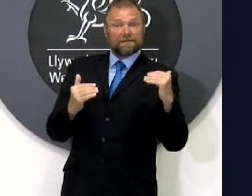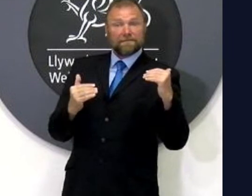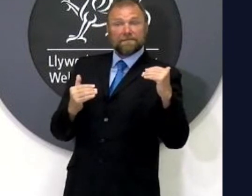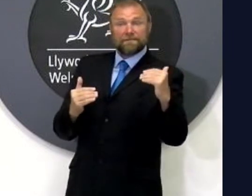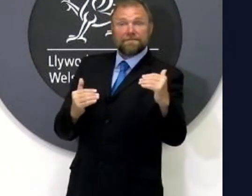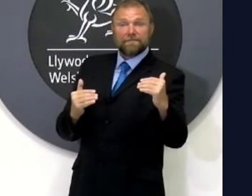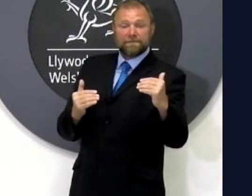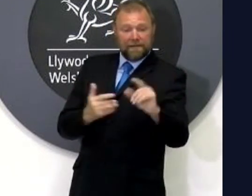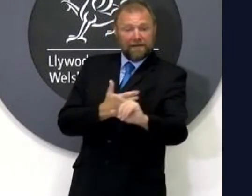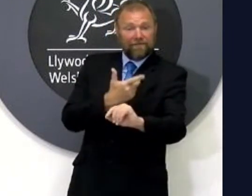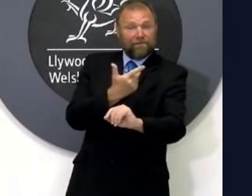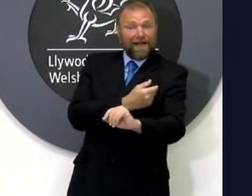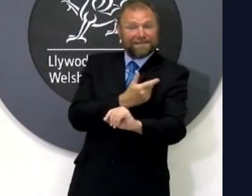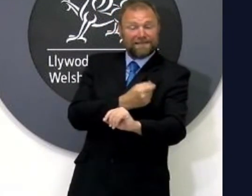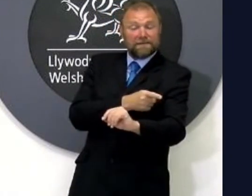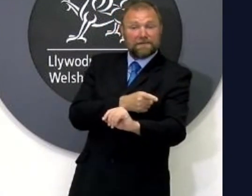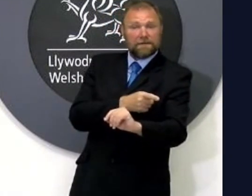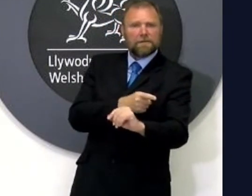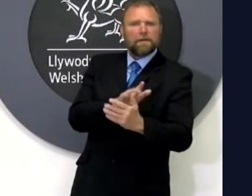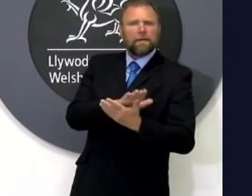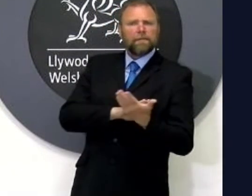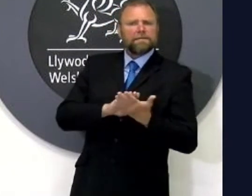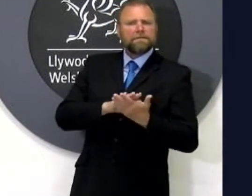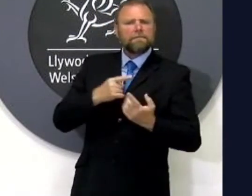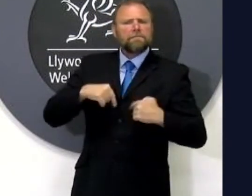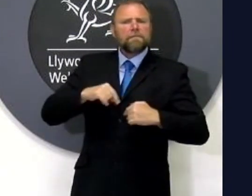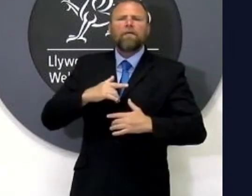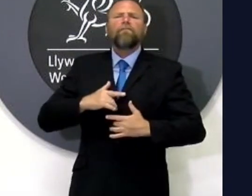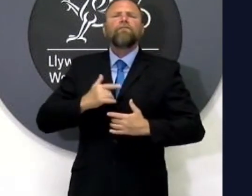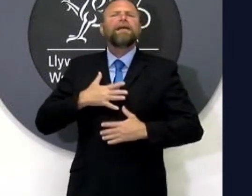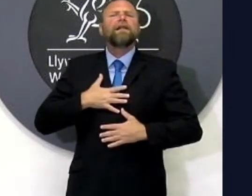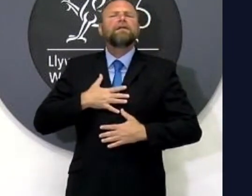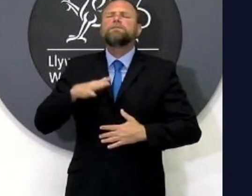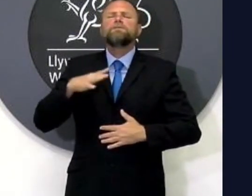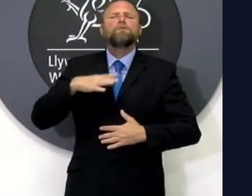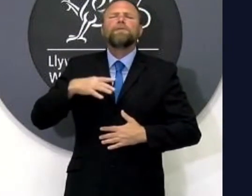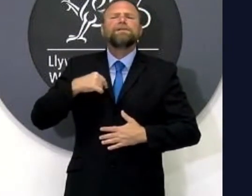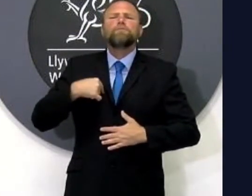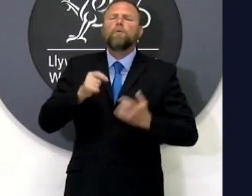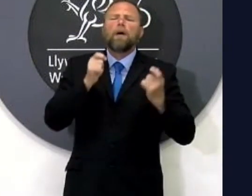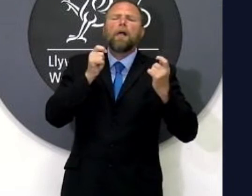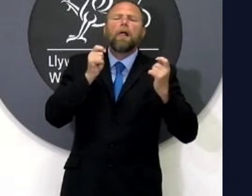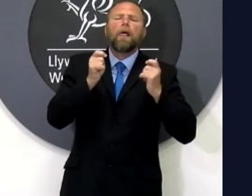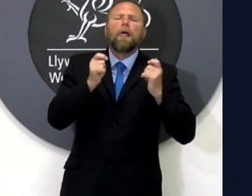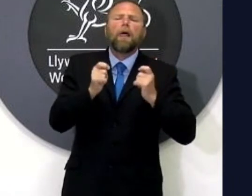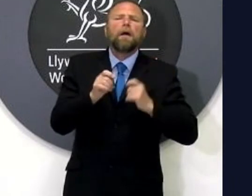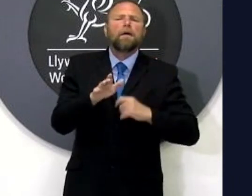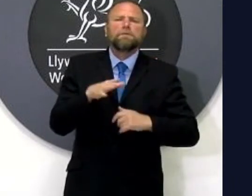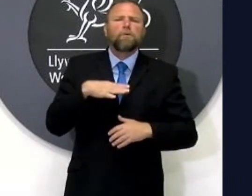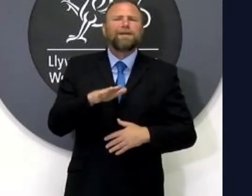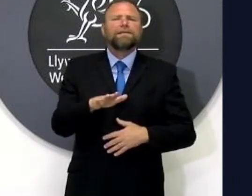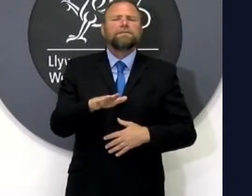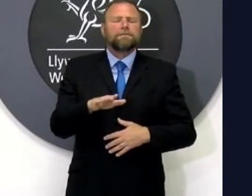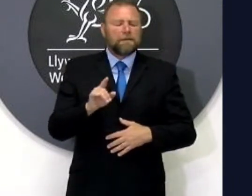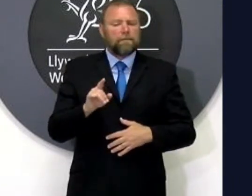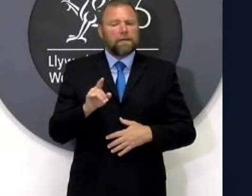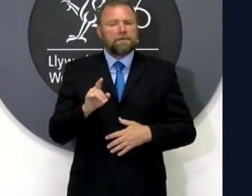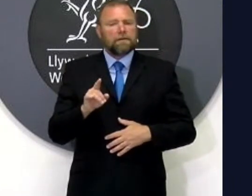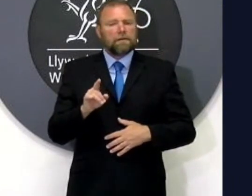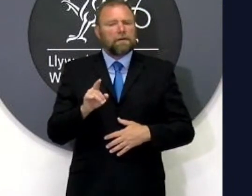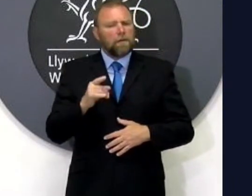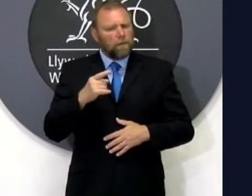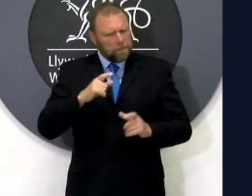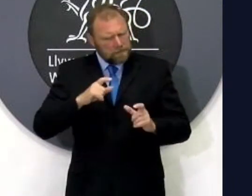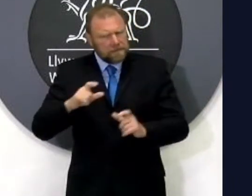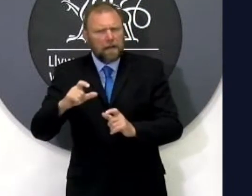we don't feel like we need to make any clear adjustments with the very low levels within our community. But obviously we will keep